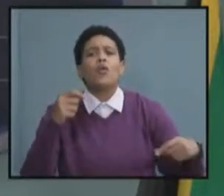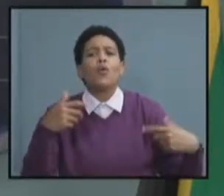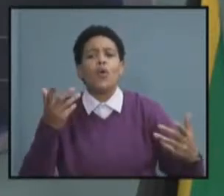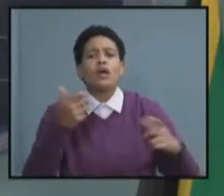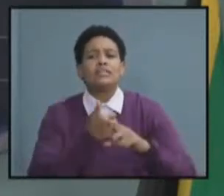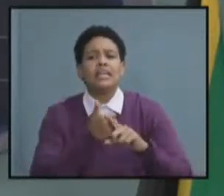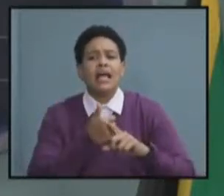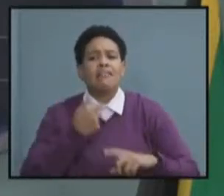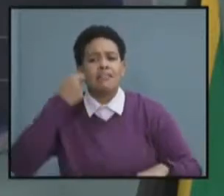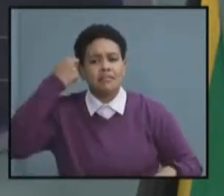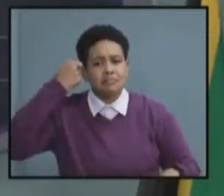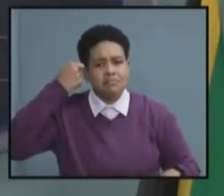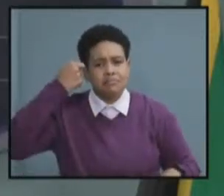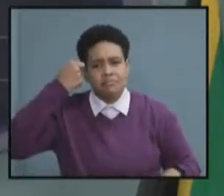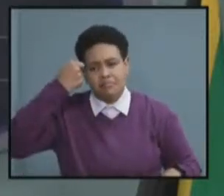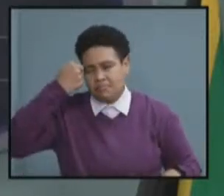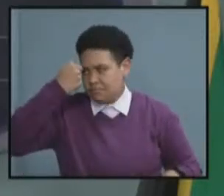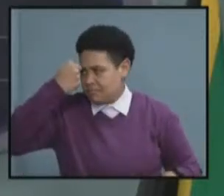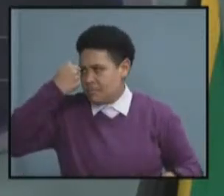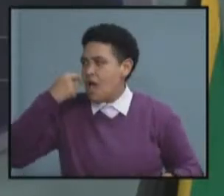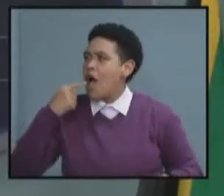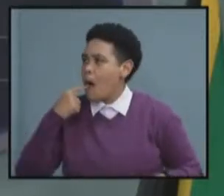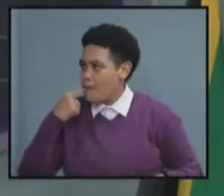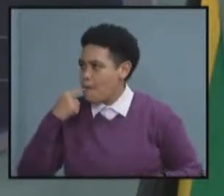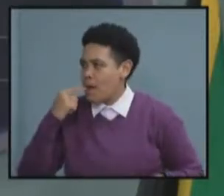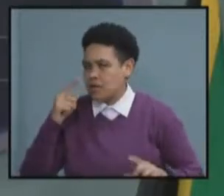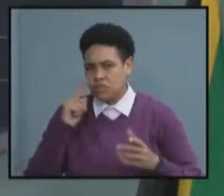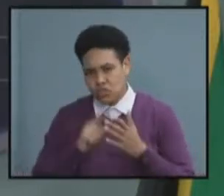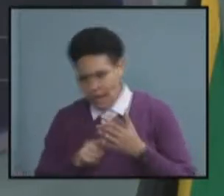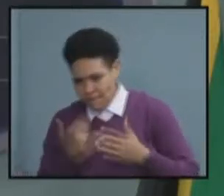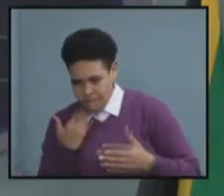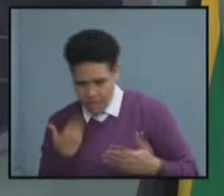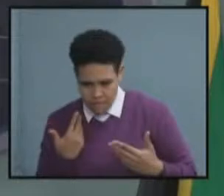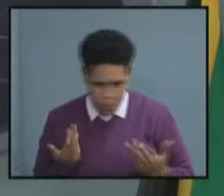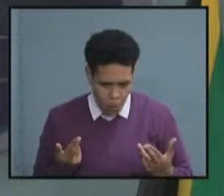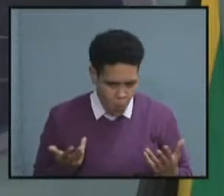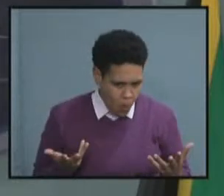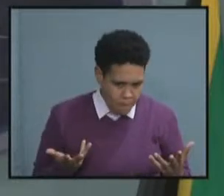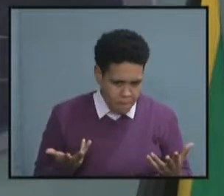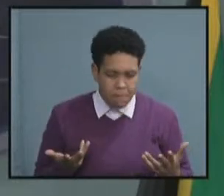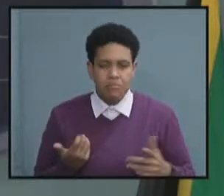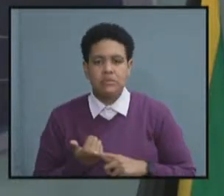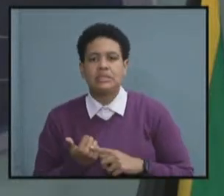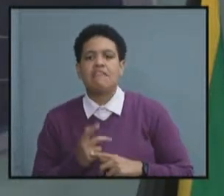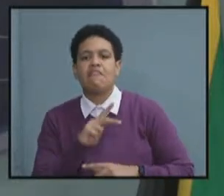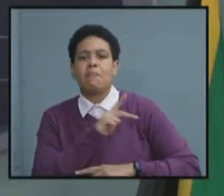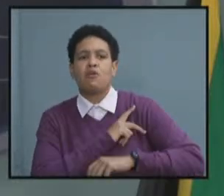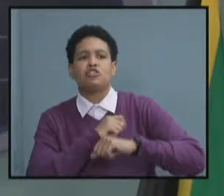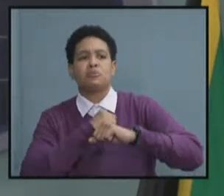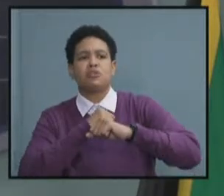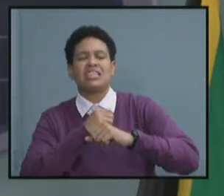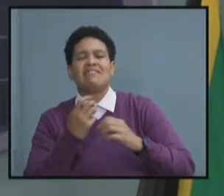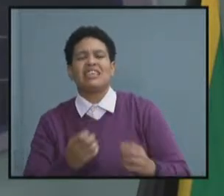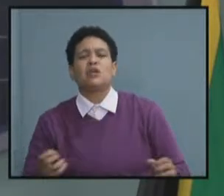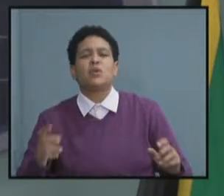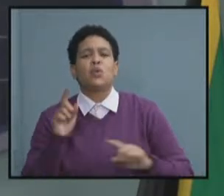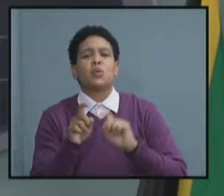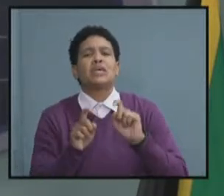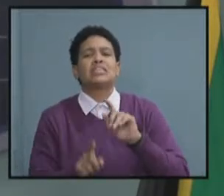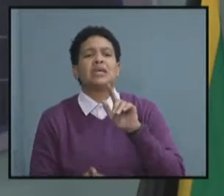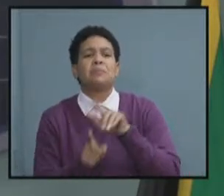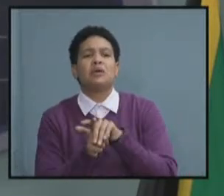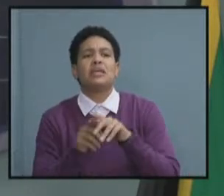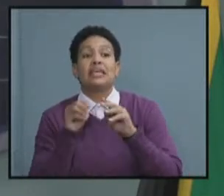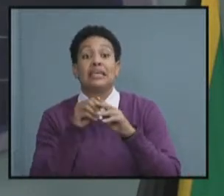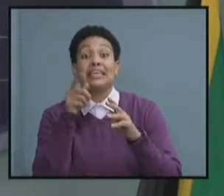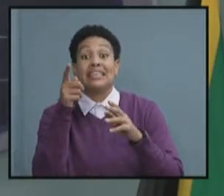the temperature checks. The question has been raised about personal protective gears